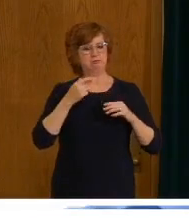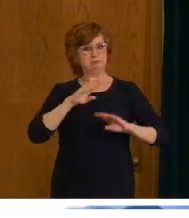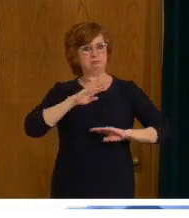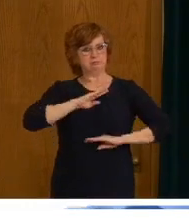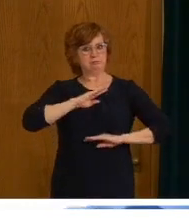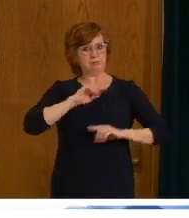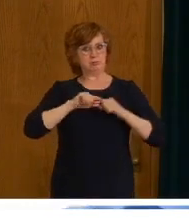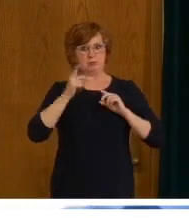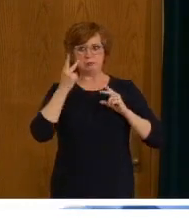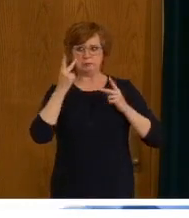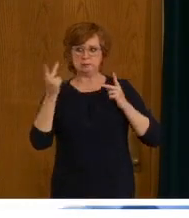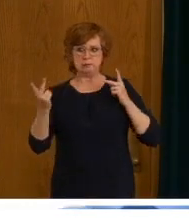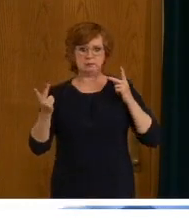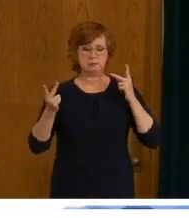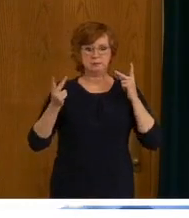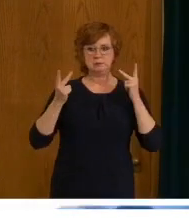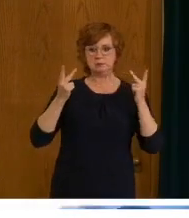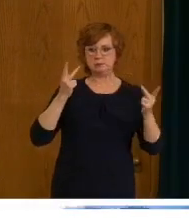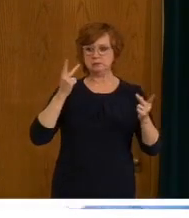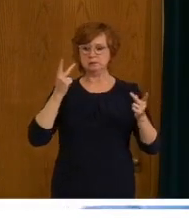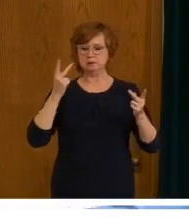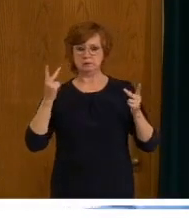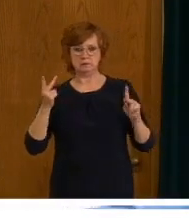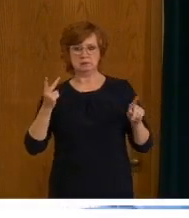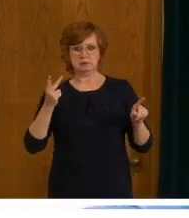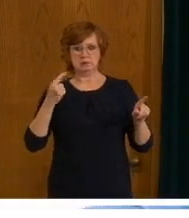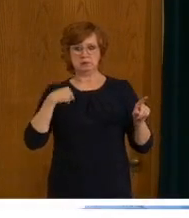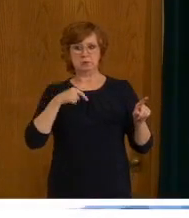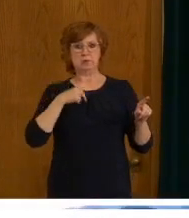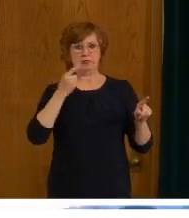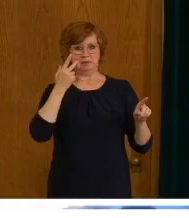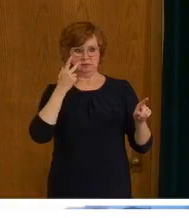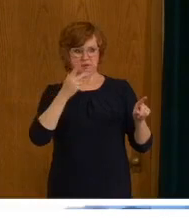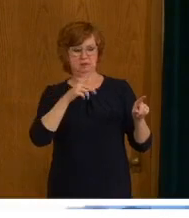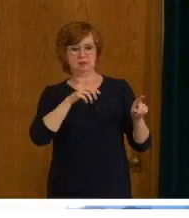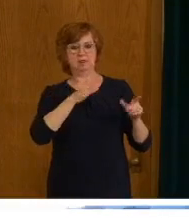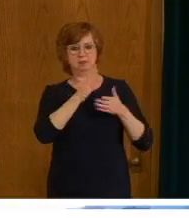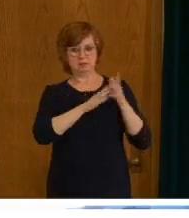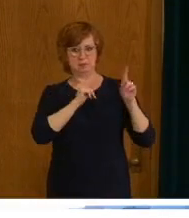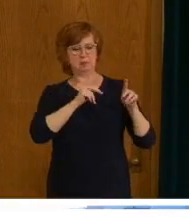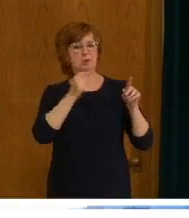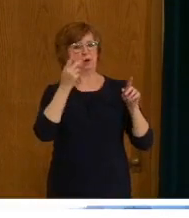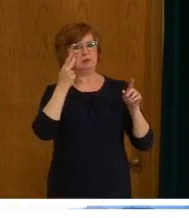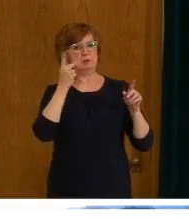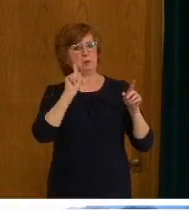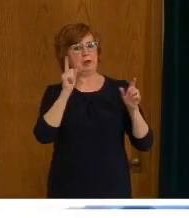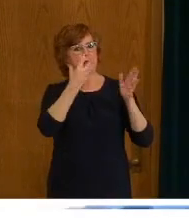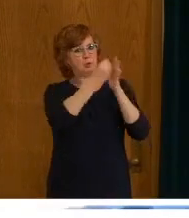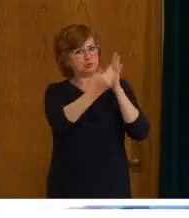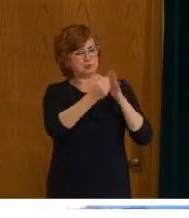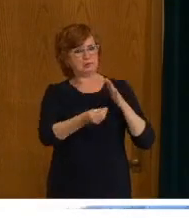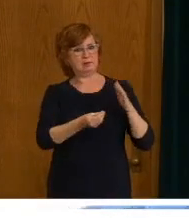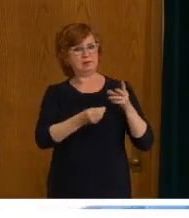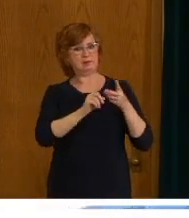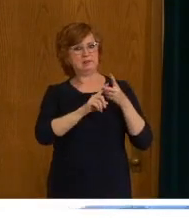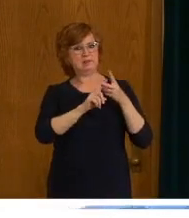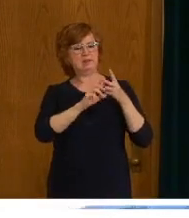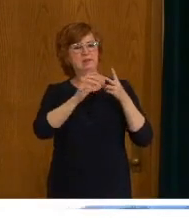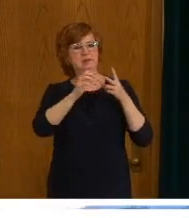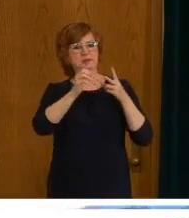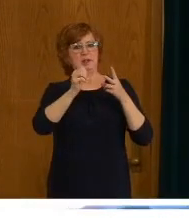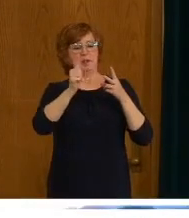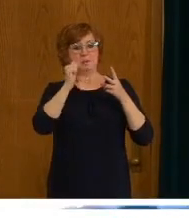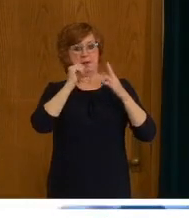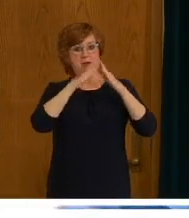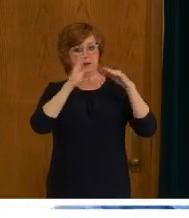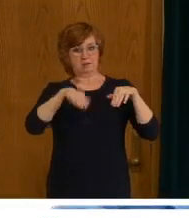a thoughtful way, people are maybe meeting each other mostly outdoors in their back decks, for example,